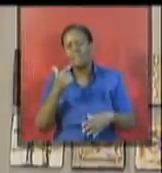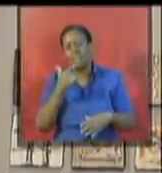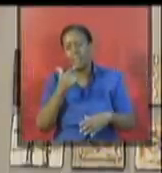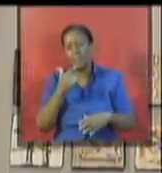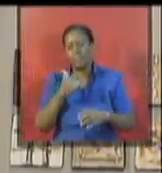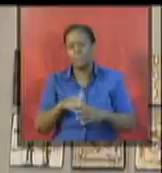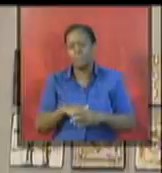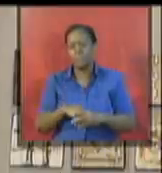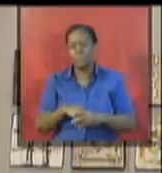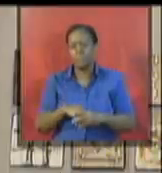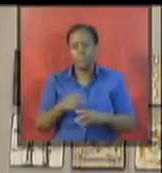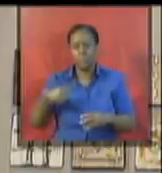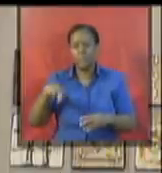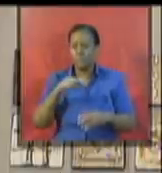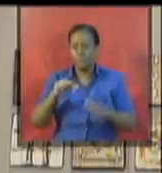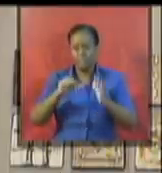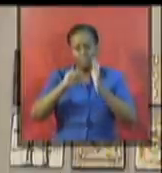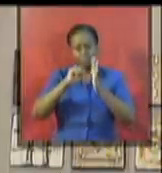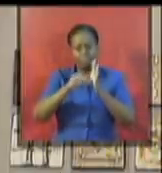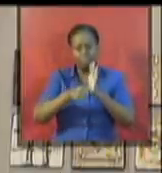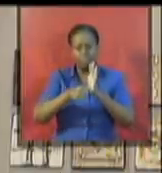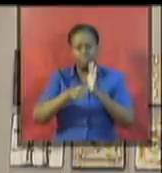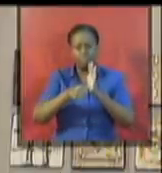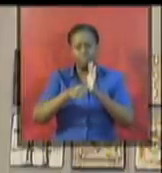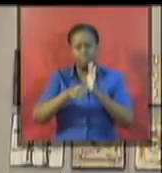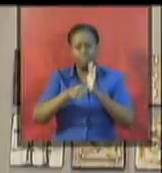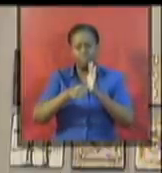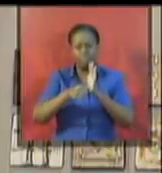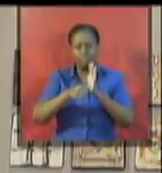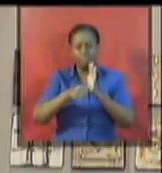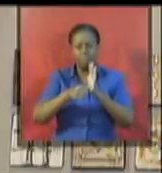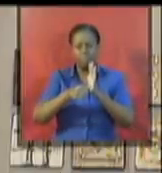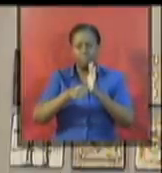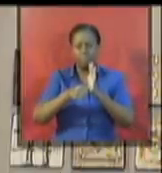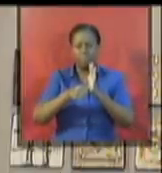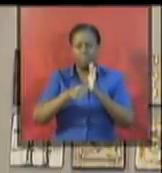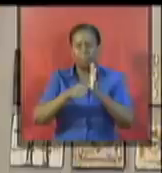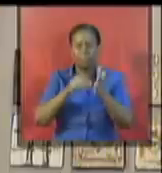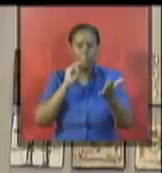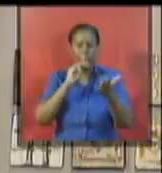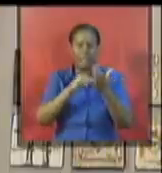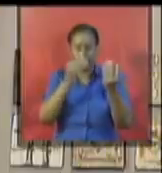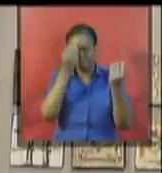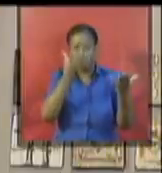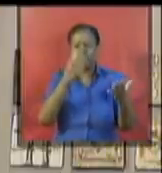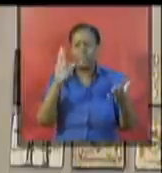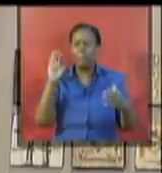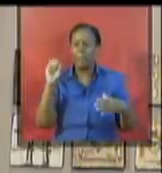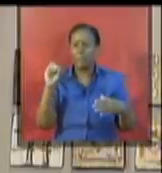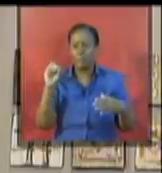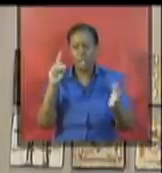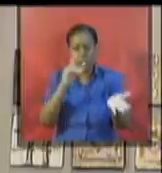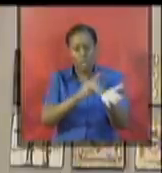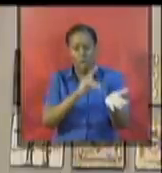message that was put out earlier by the Chief Medical Officer, Dr. Parasram. Doctors and clinicians and health professionals everywhere are